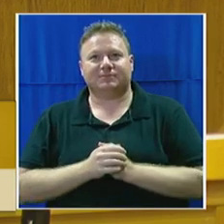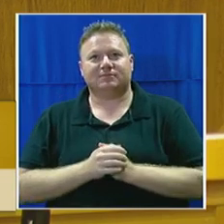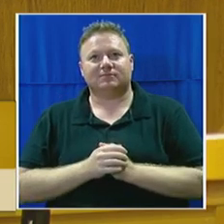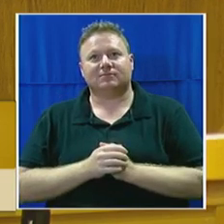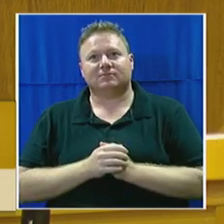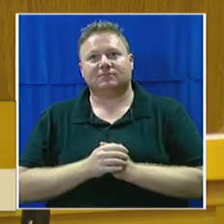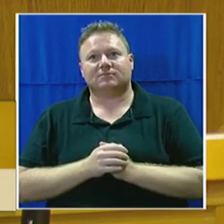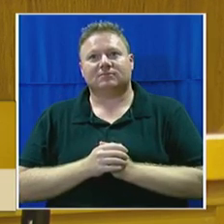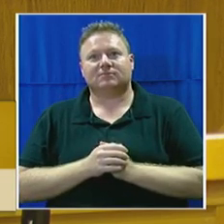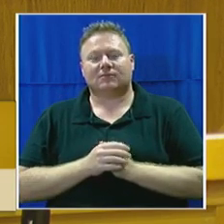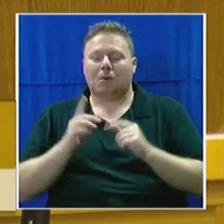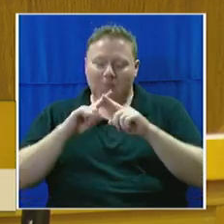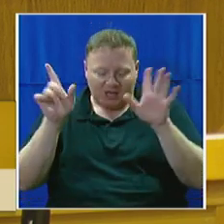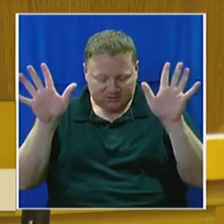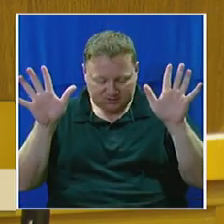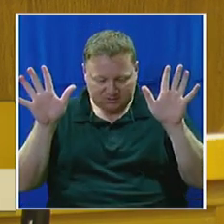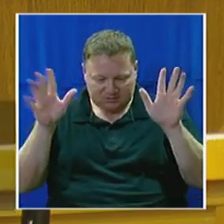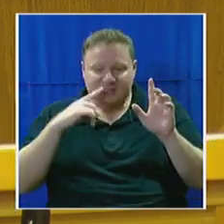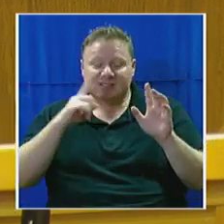about it. Having said